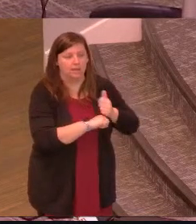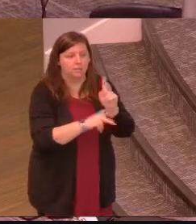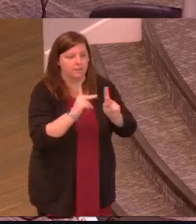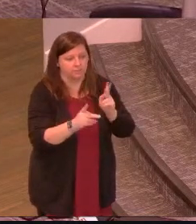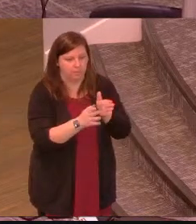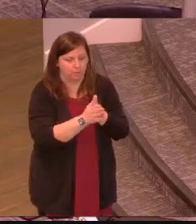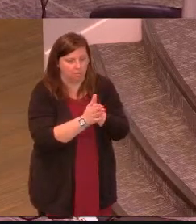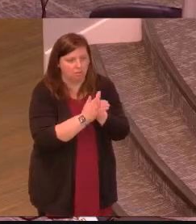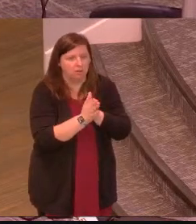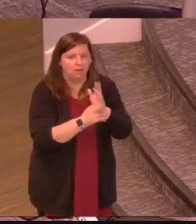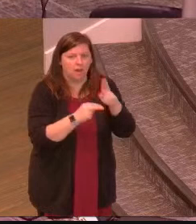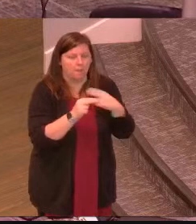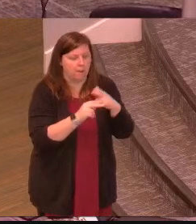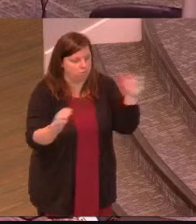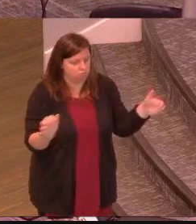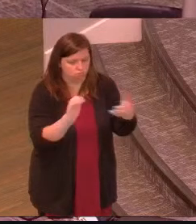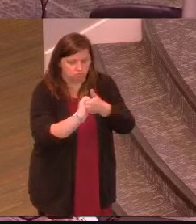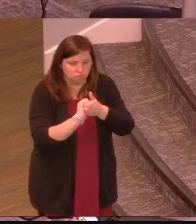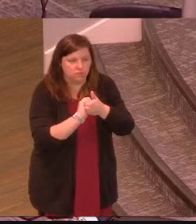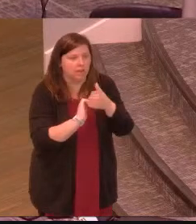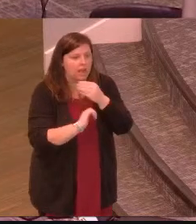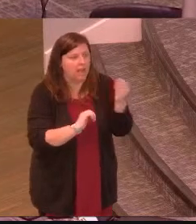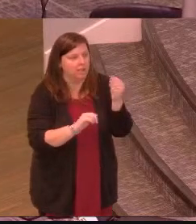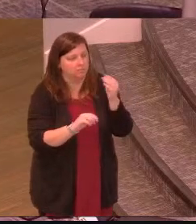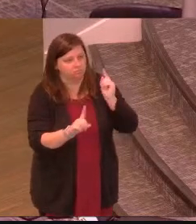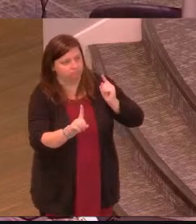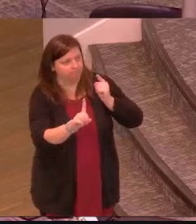towards policies seemed like a really common